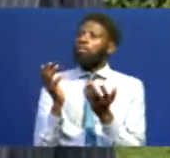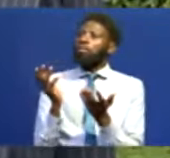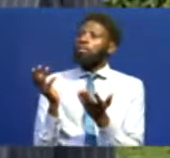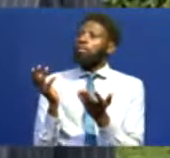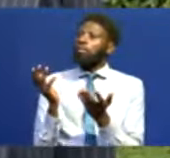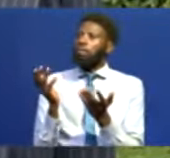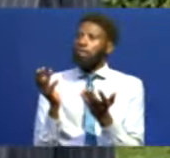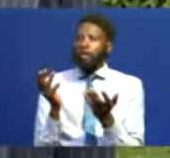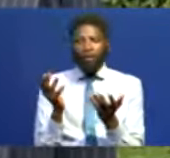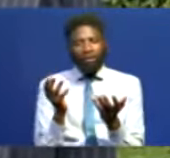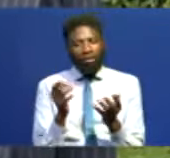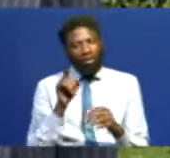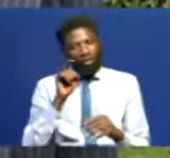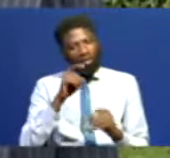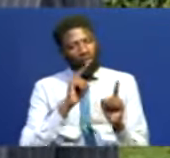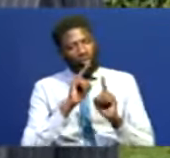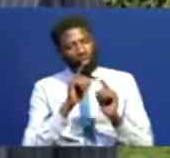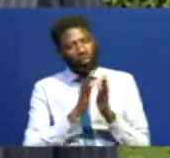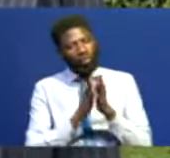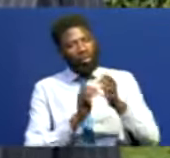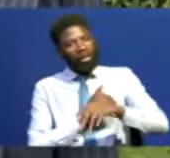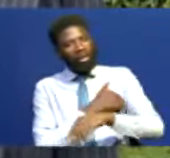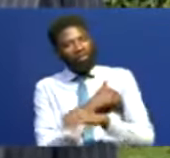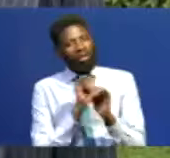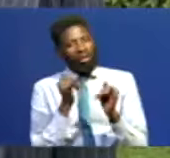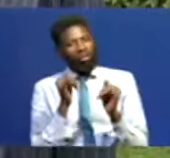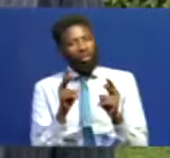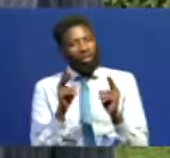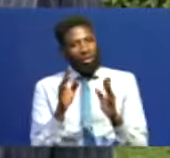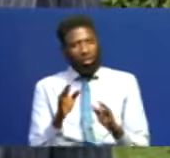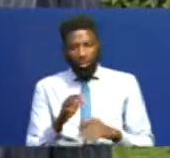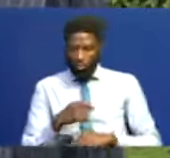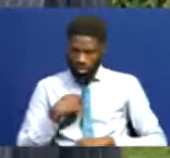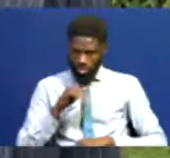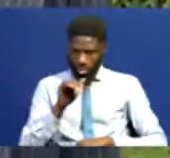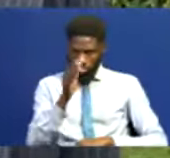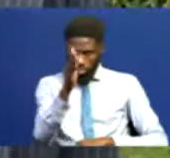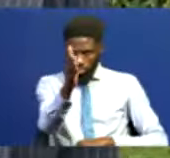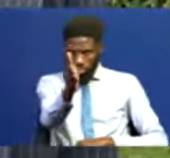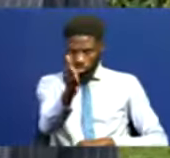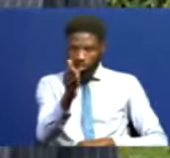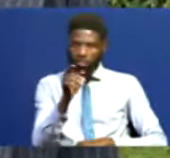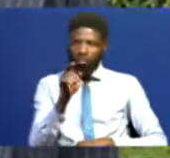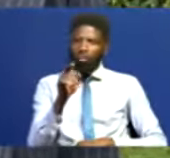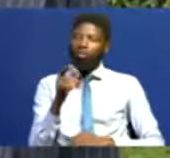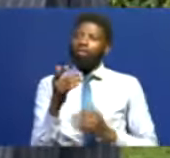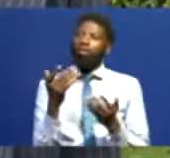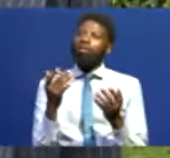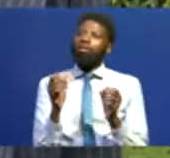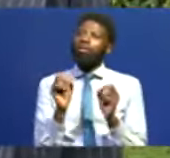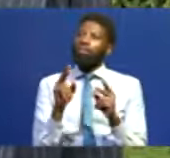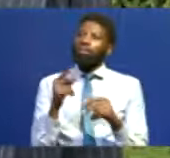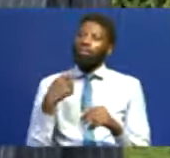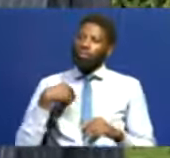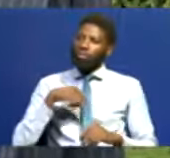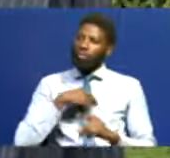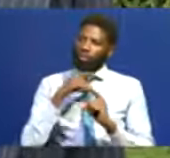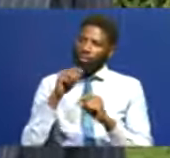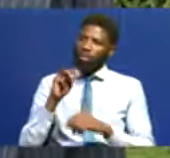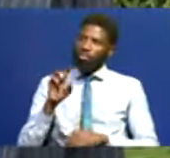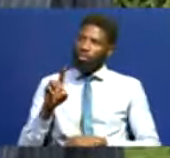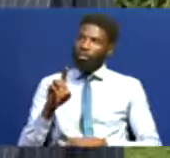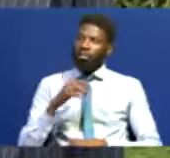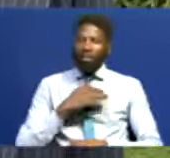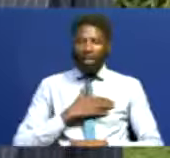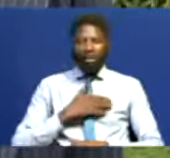We should be talking to the chief news editor. He says, it is you I am asking, until we told the MD. that kindly